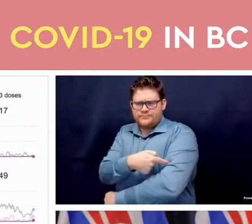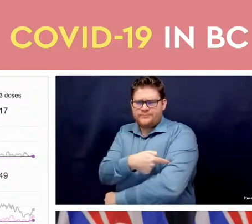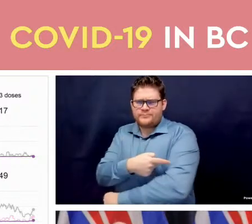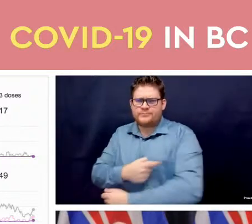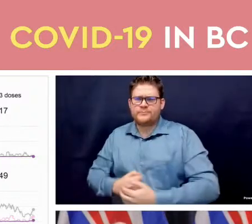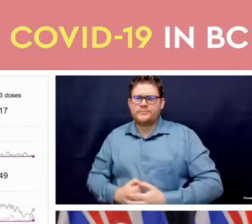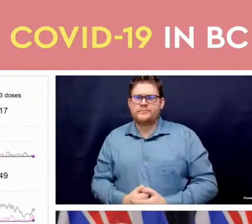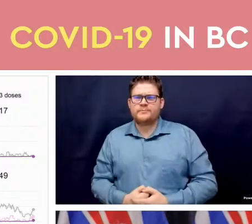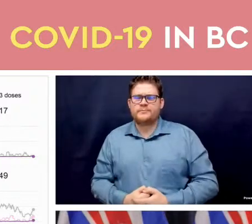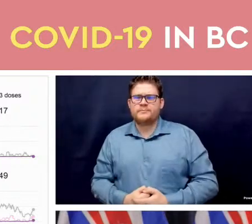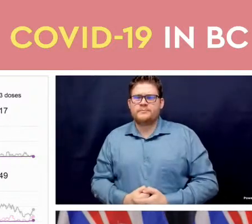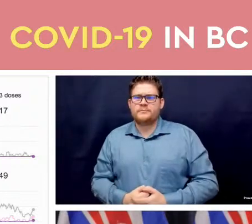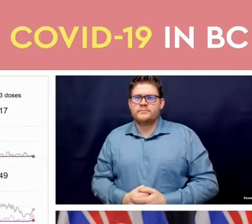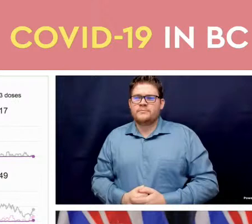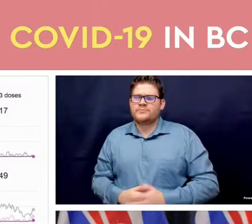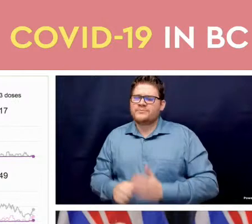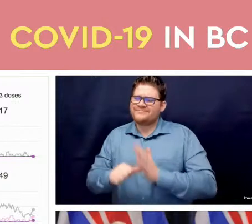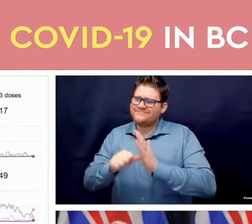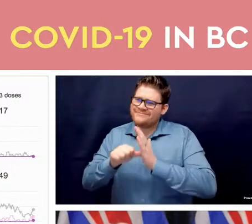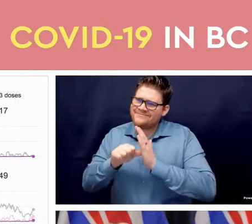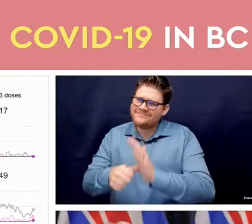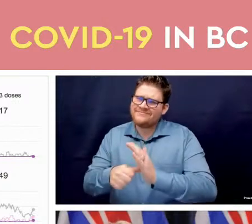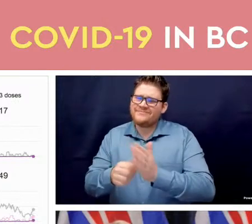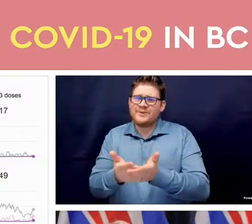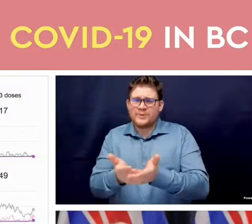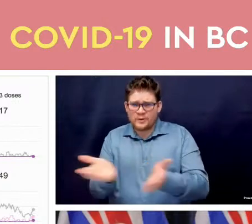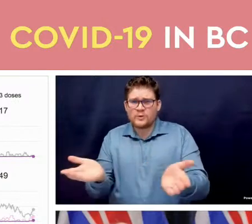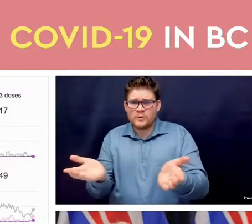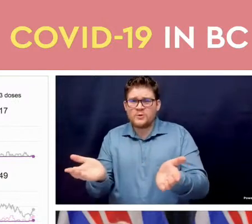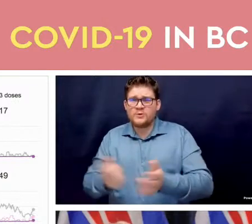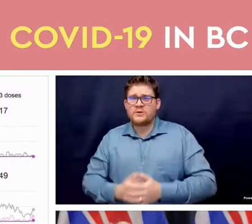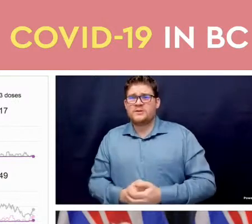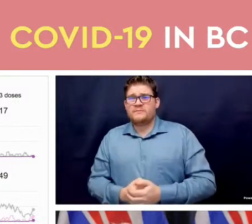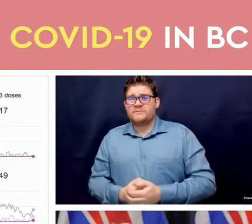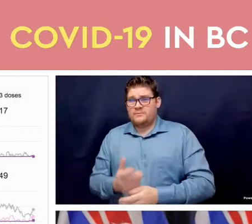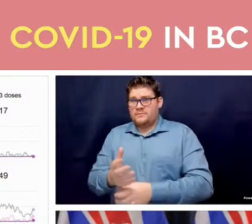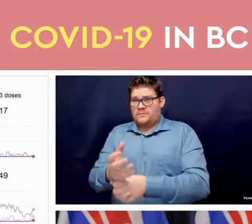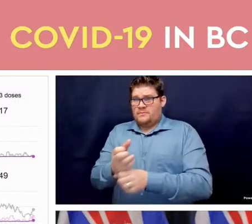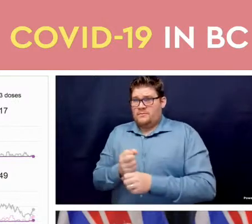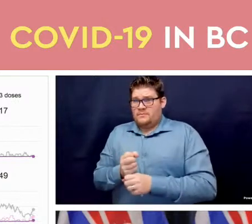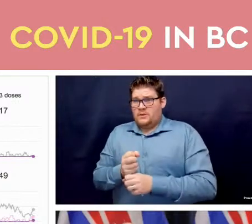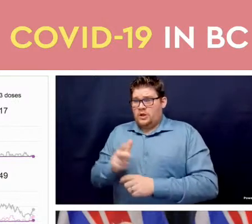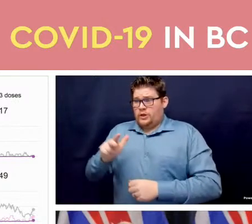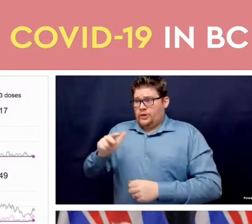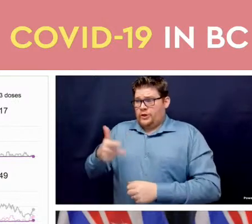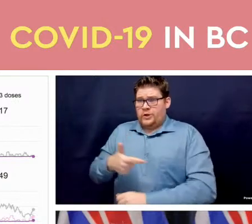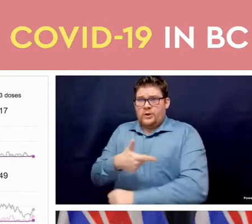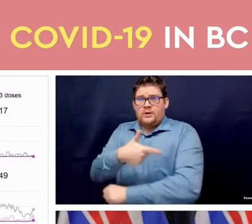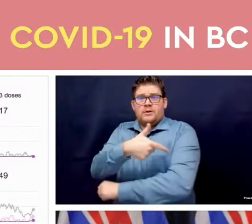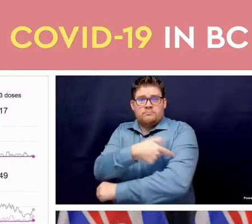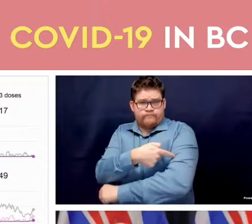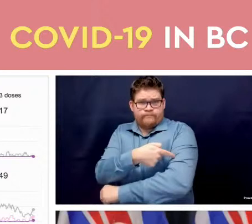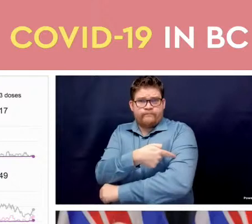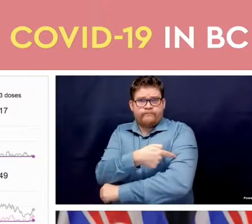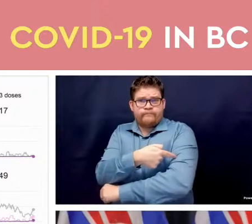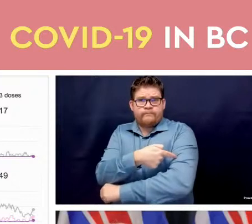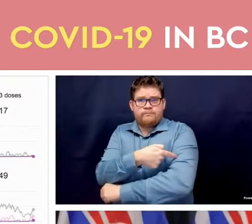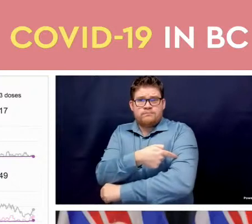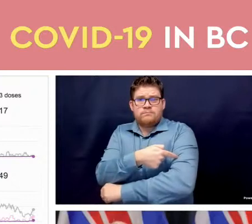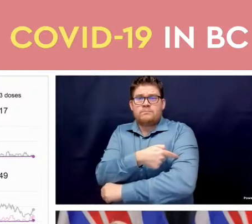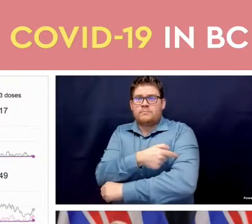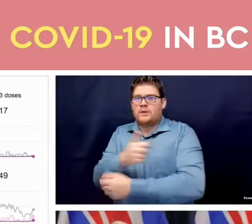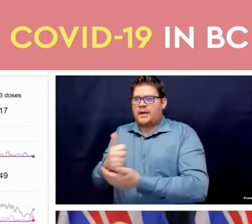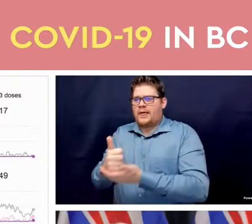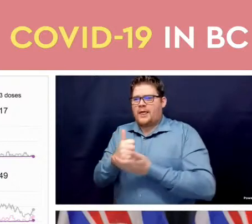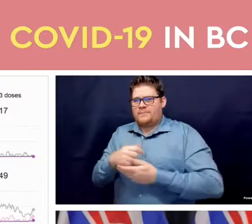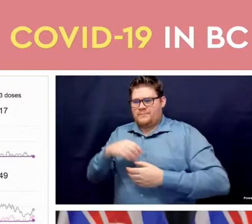dose. This is really important right now. It gives you that added extra protection that you need to keep you from having more